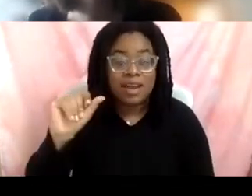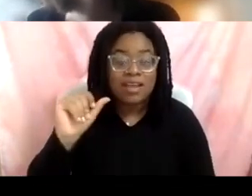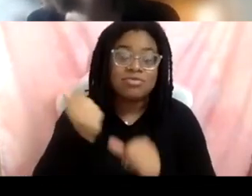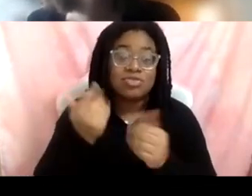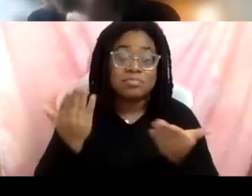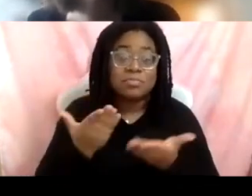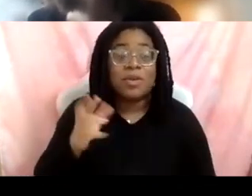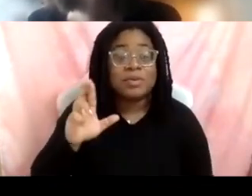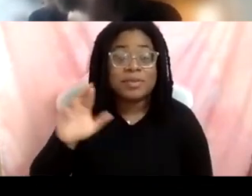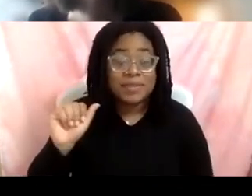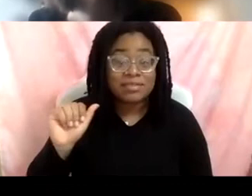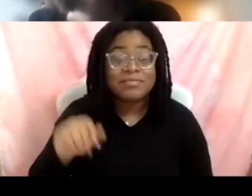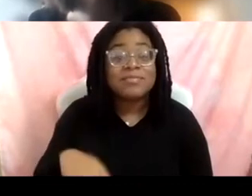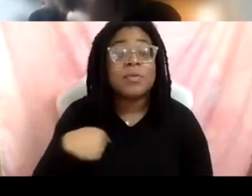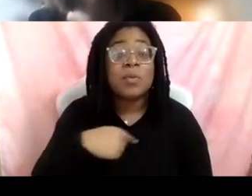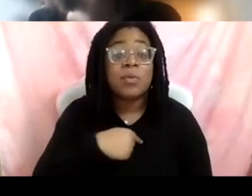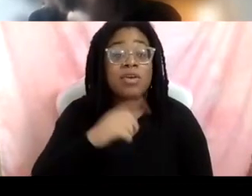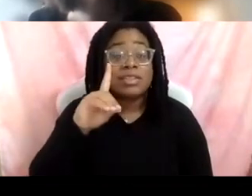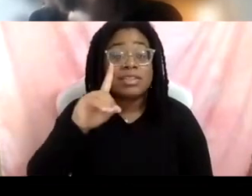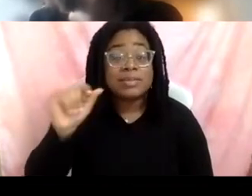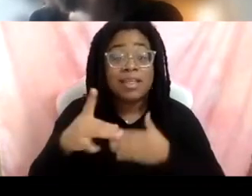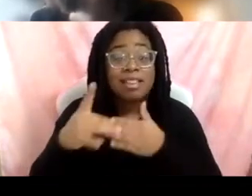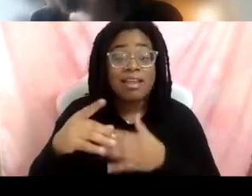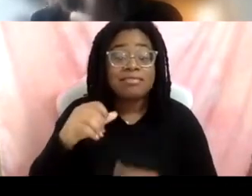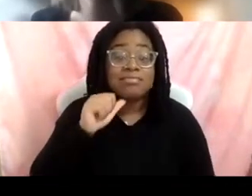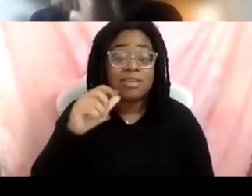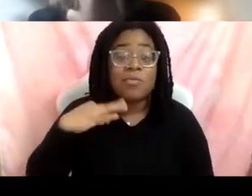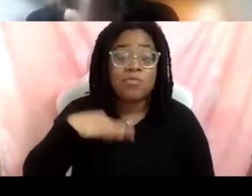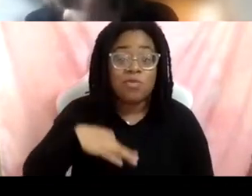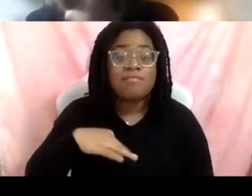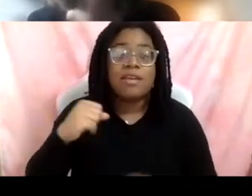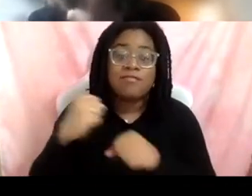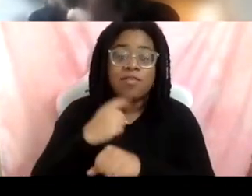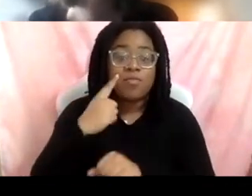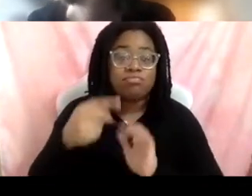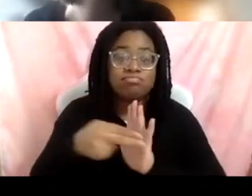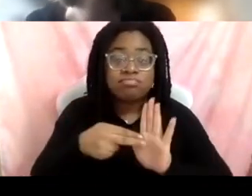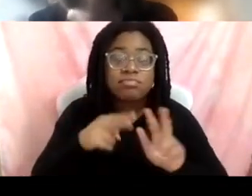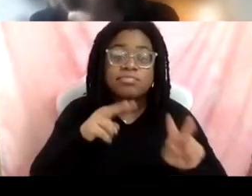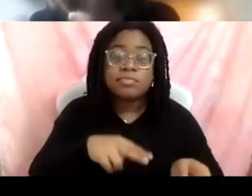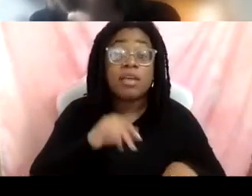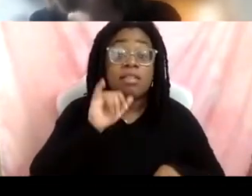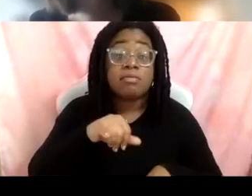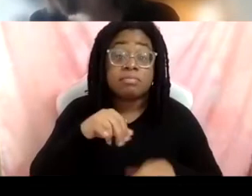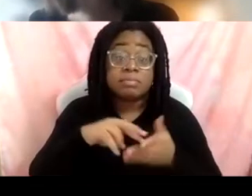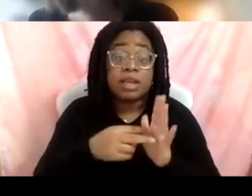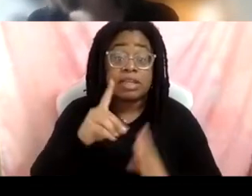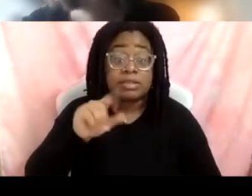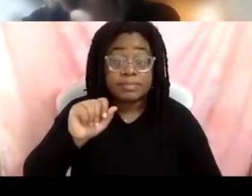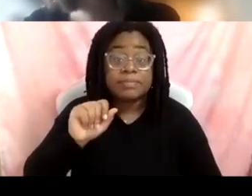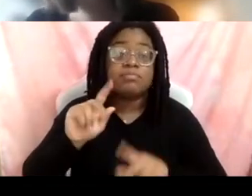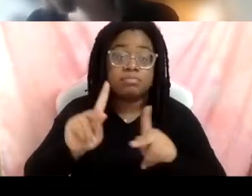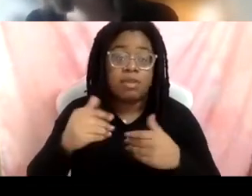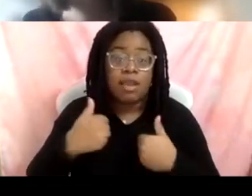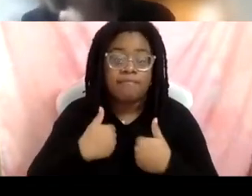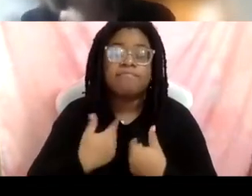we are a disability-led nonprofit that fights stigmas and advances opportunities so people with disabilities can fully participate in all